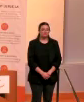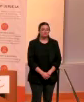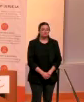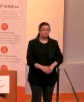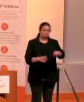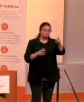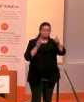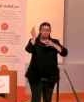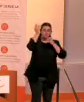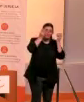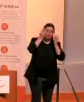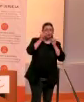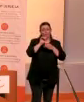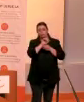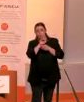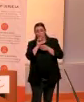Question.